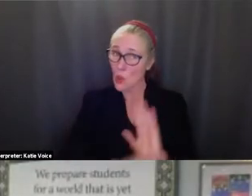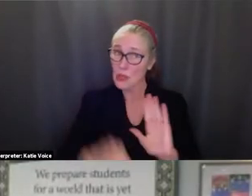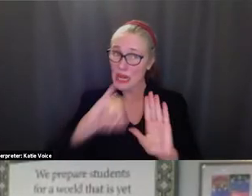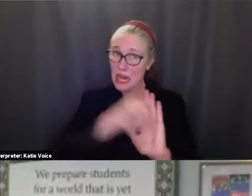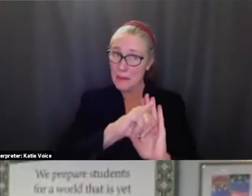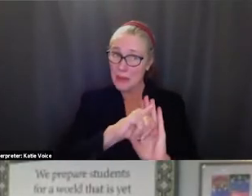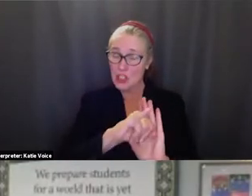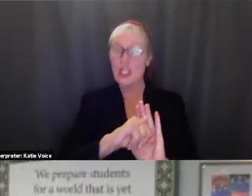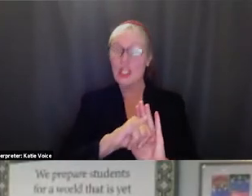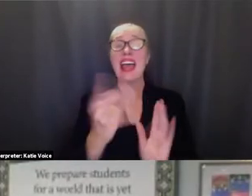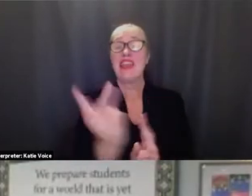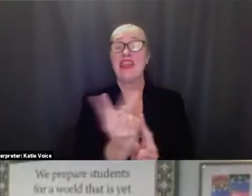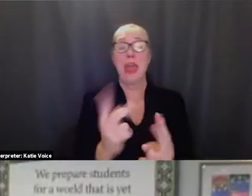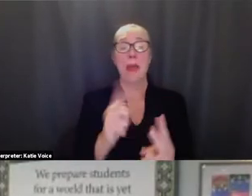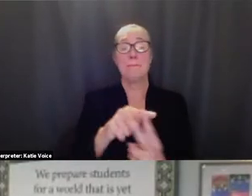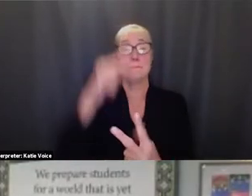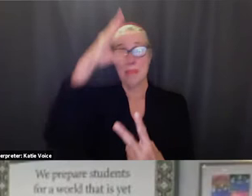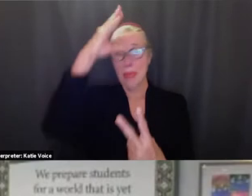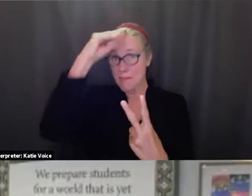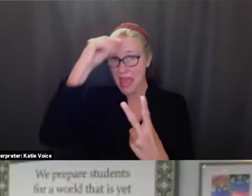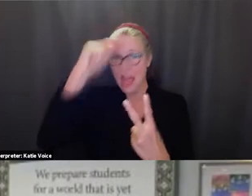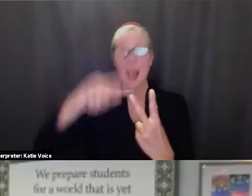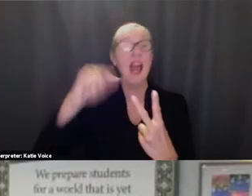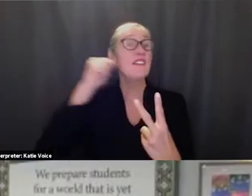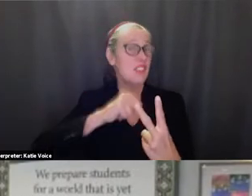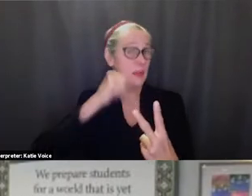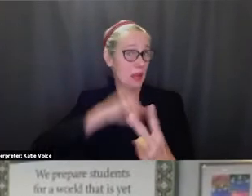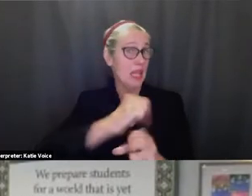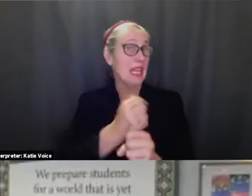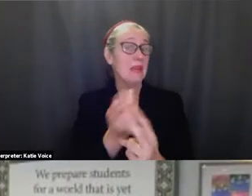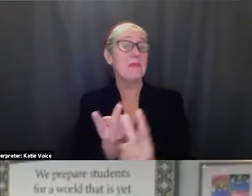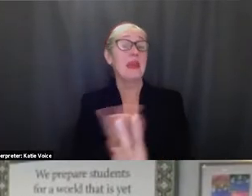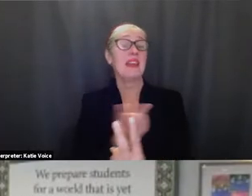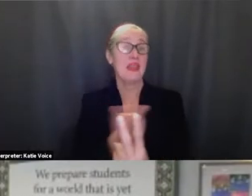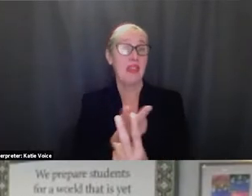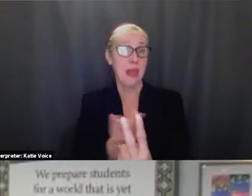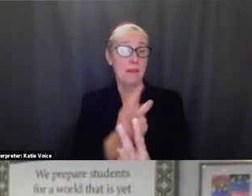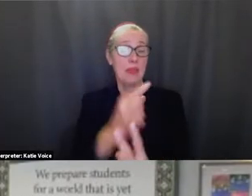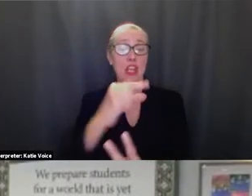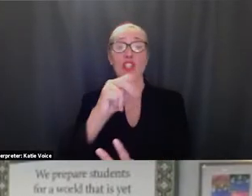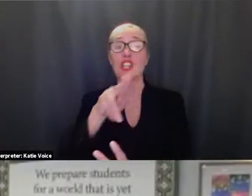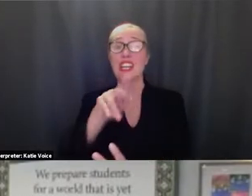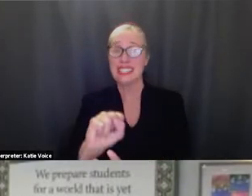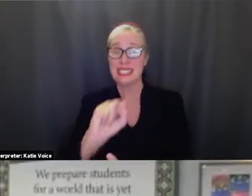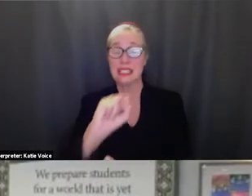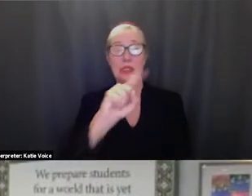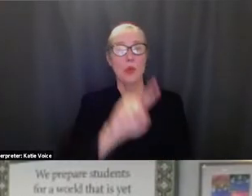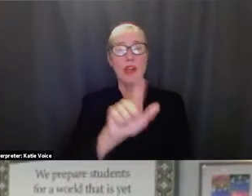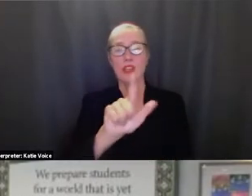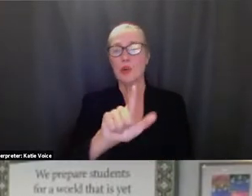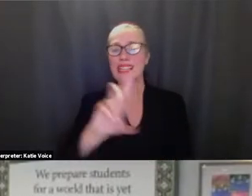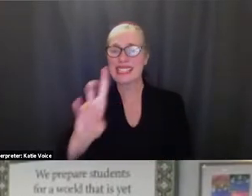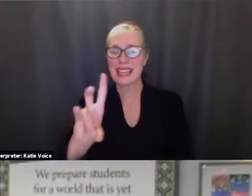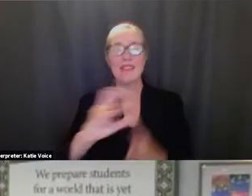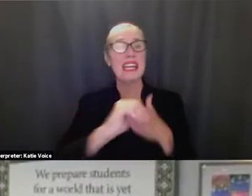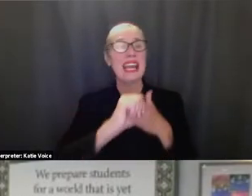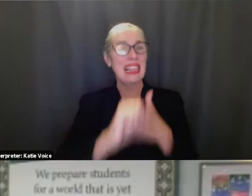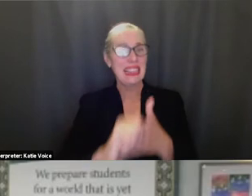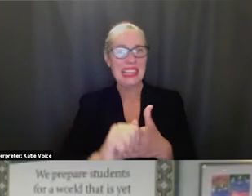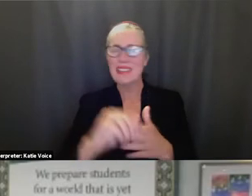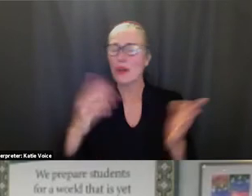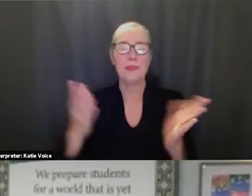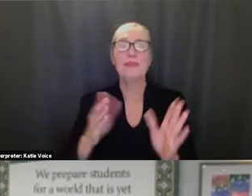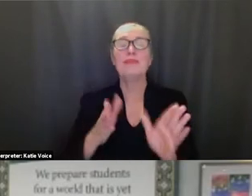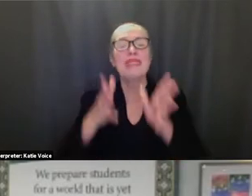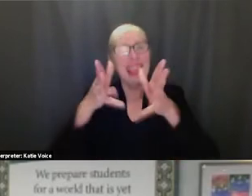created them male and female he created them genesis 1 27 leave their gender alone the way